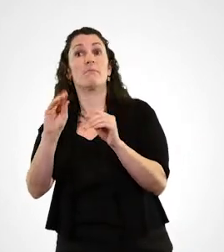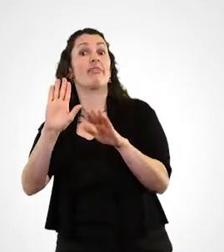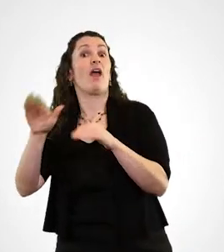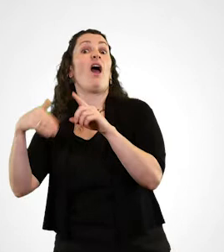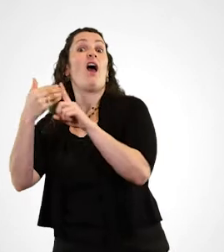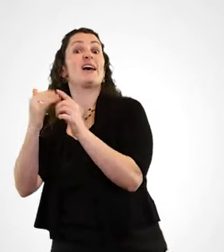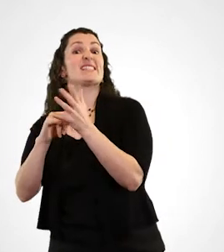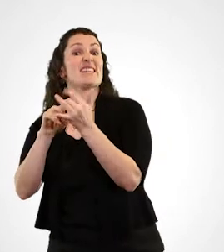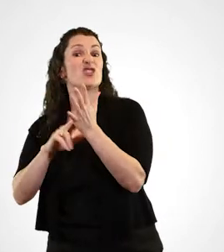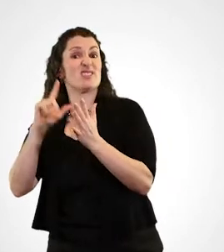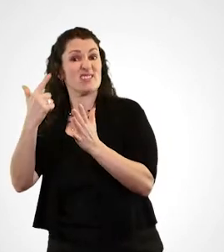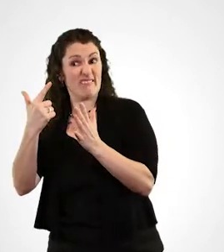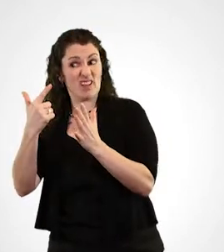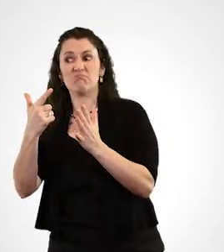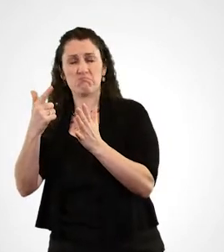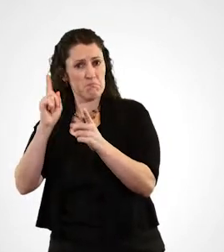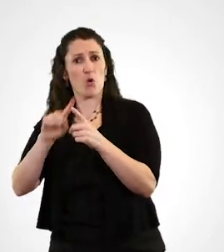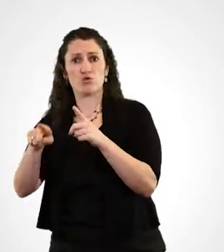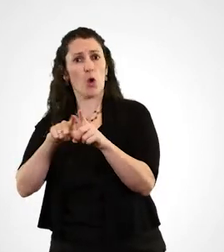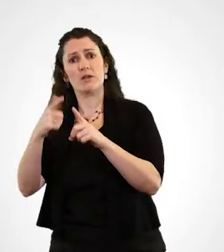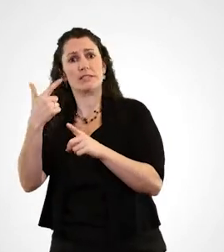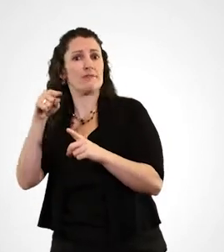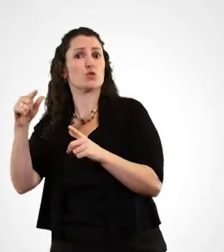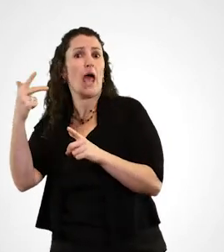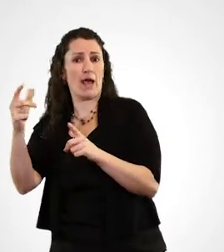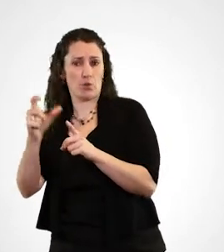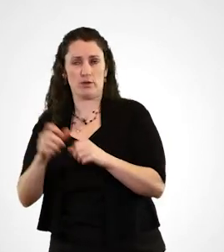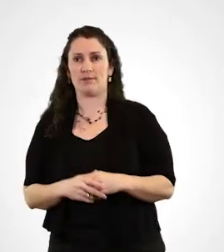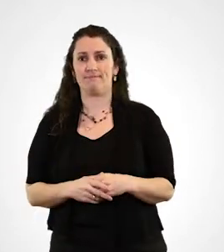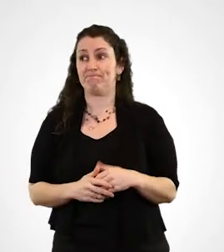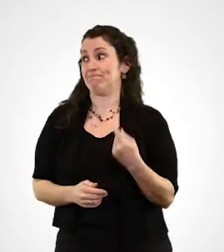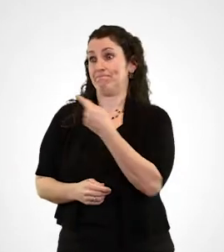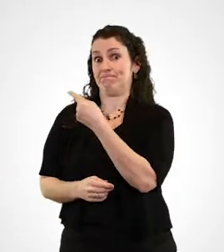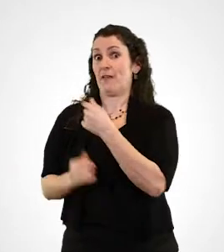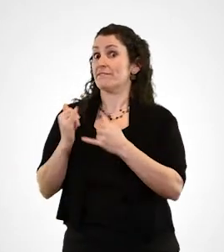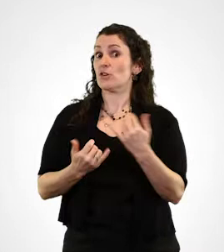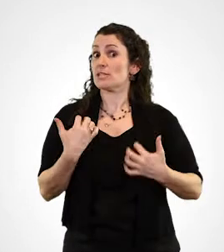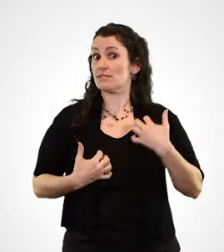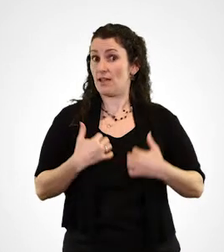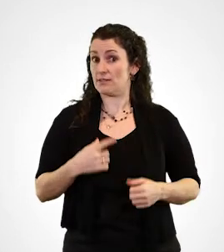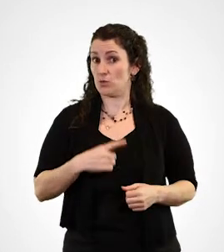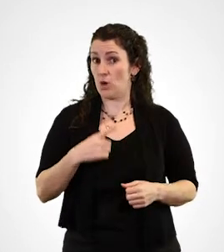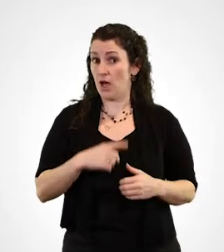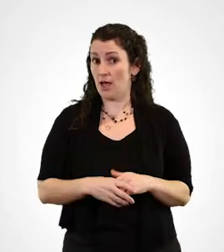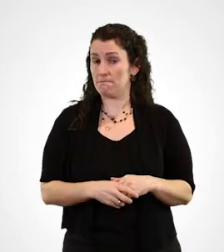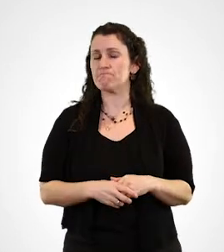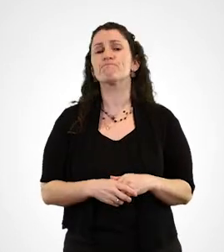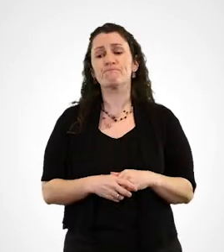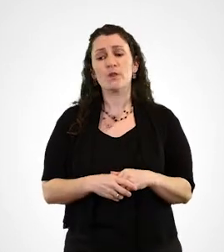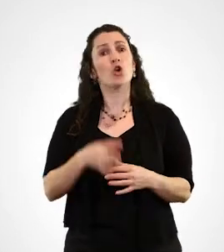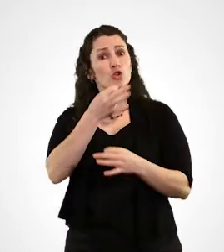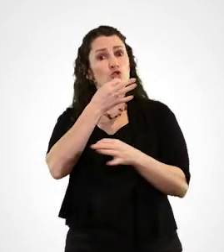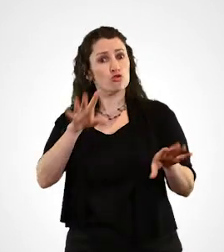learned 7 or 8 words. This slide we think is very exciting because it's one thing to provide the words